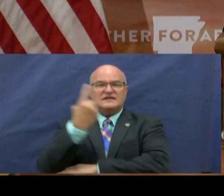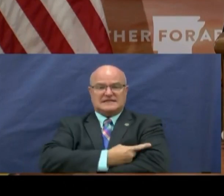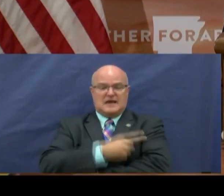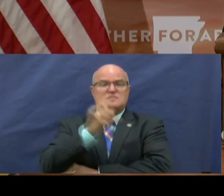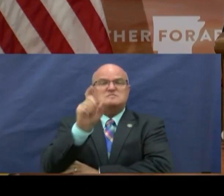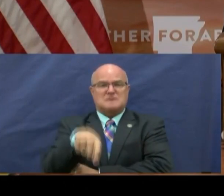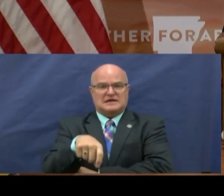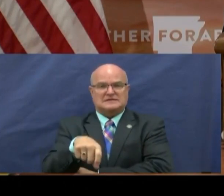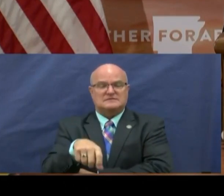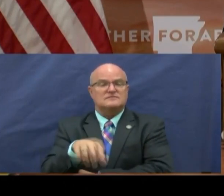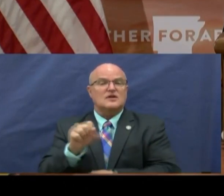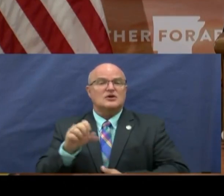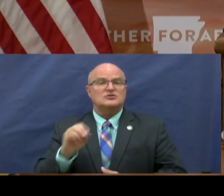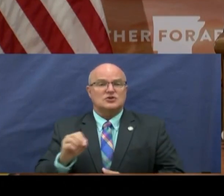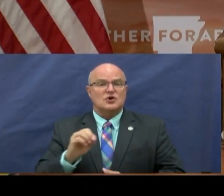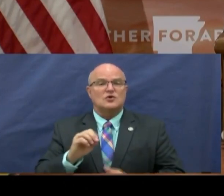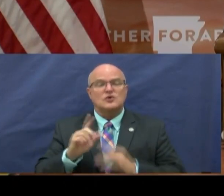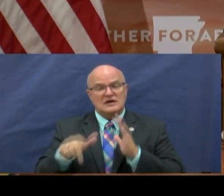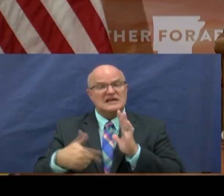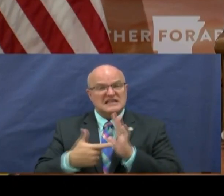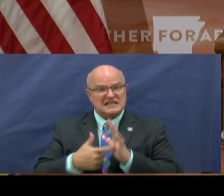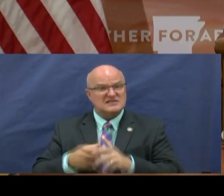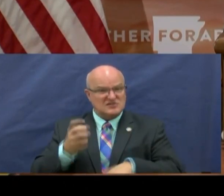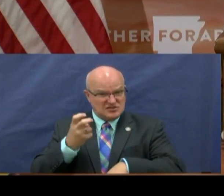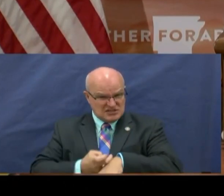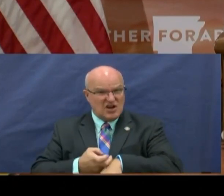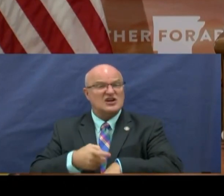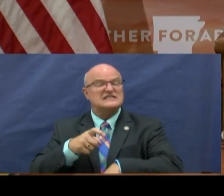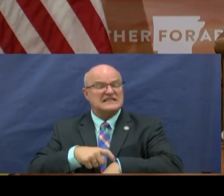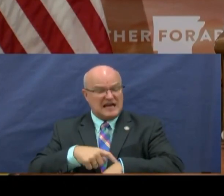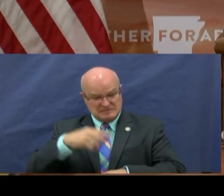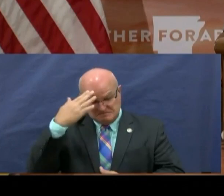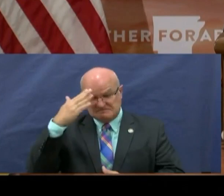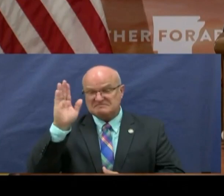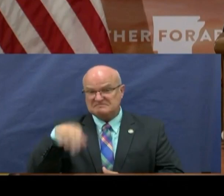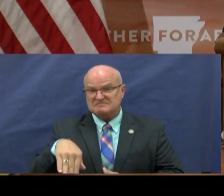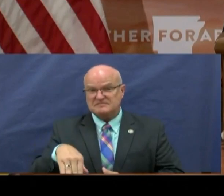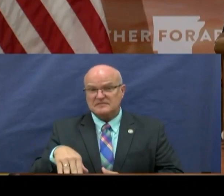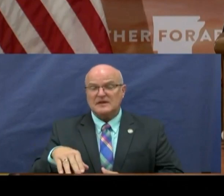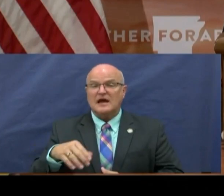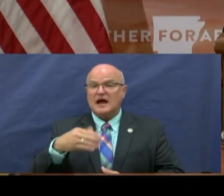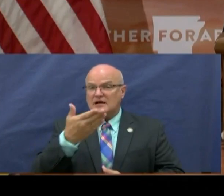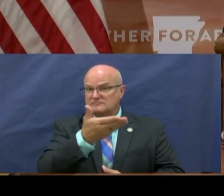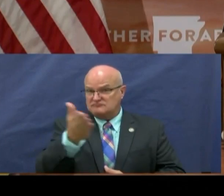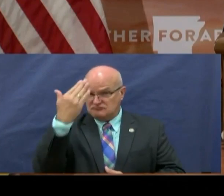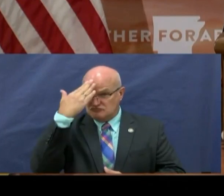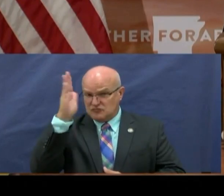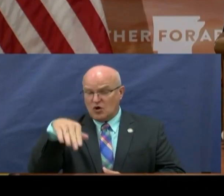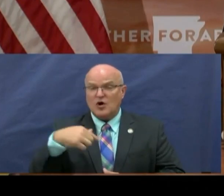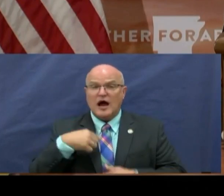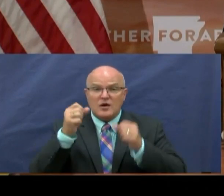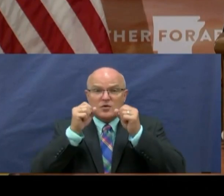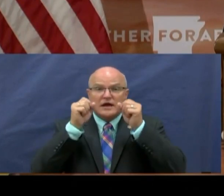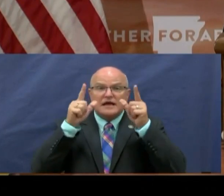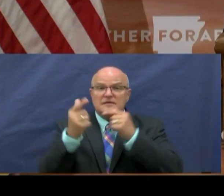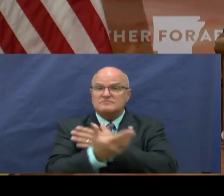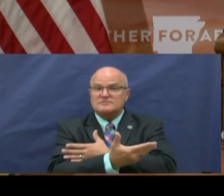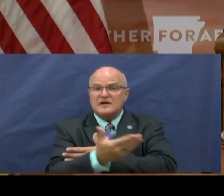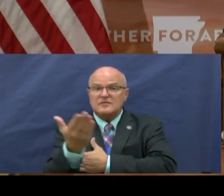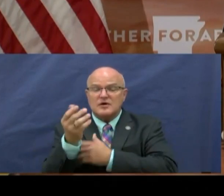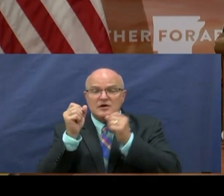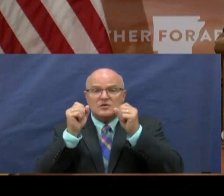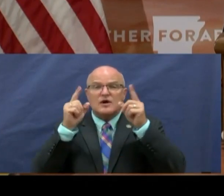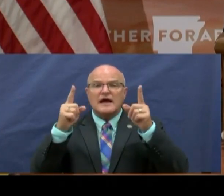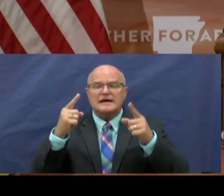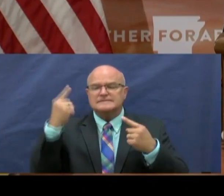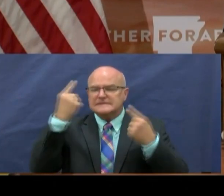And so while these are difficult times, I want everyone to know that when I wake up in the morning, I wake up